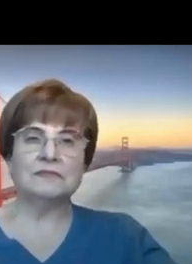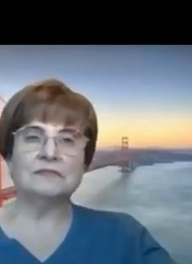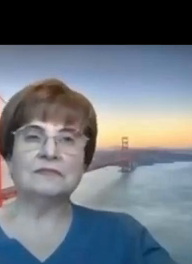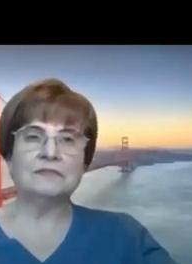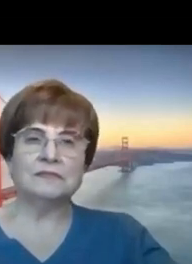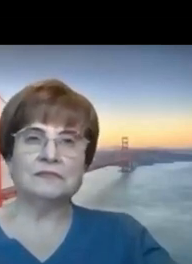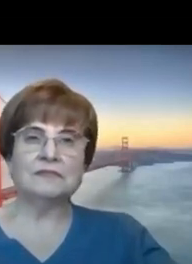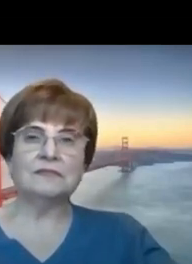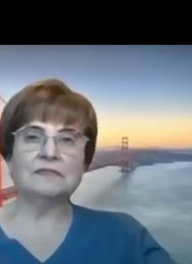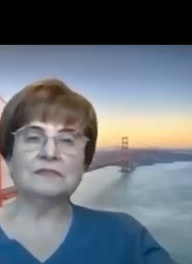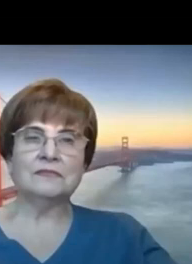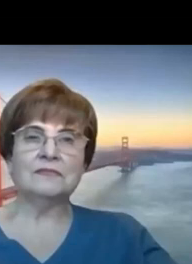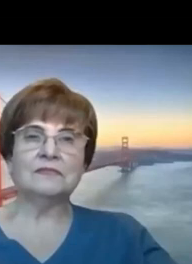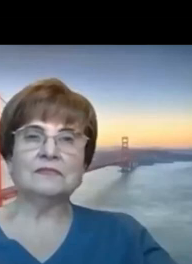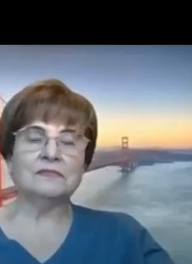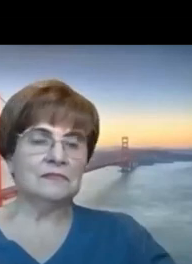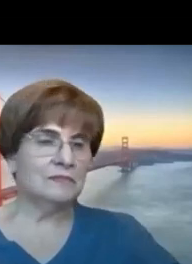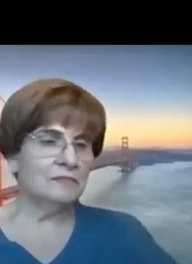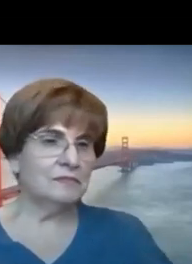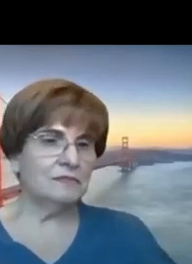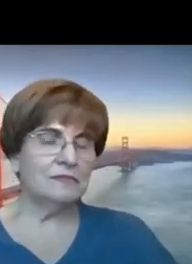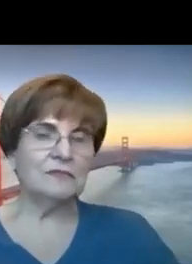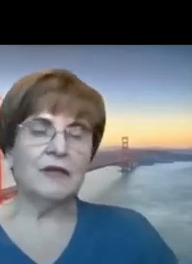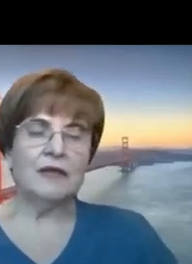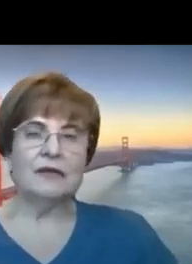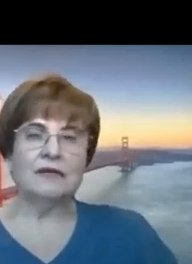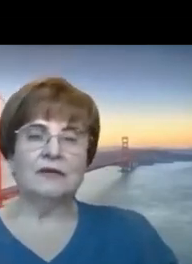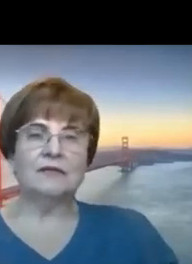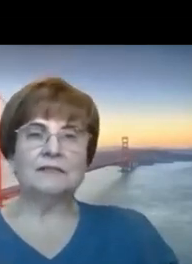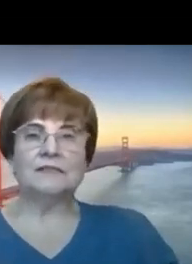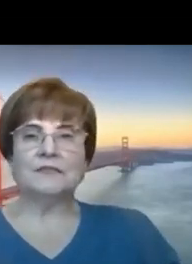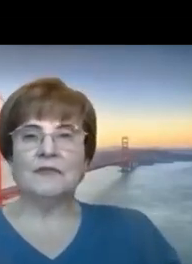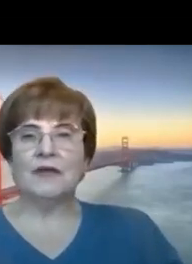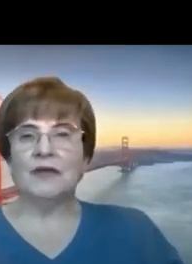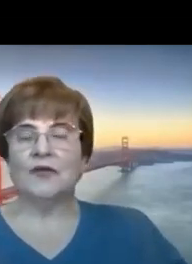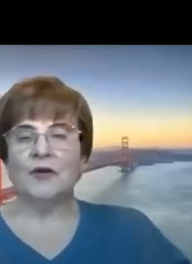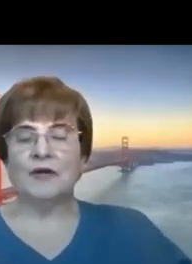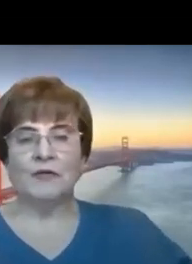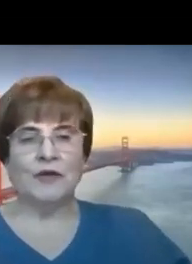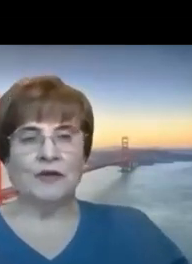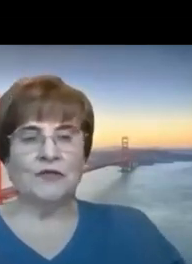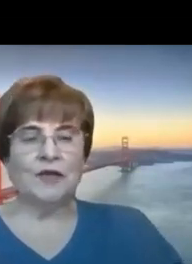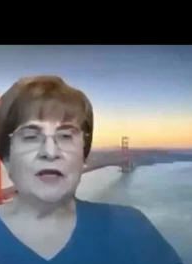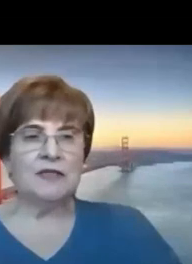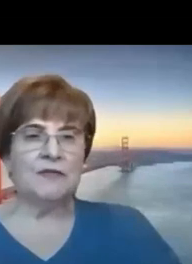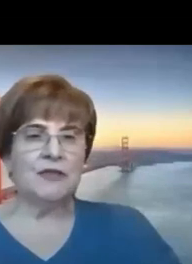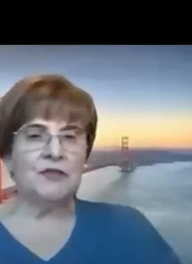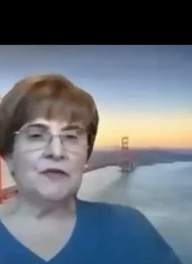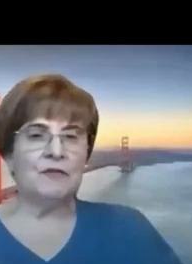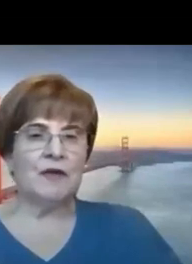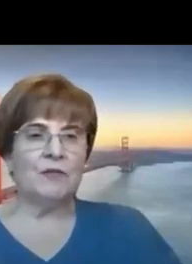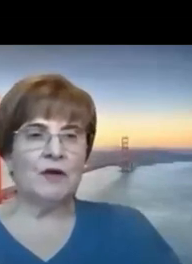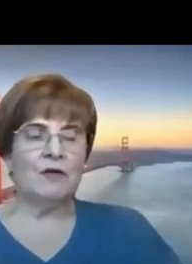teaching people and trying to help people and spreading the word. So thank you again. You know, you've hit on something